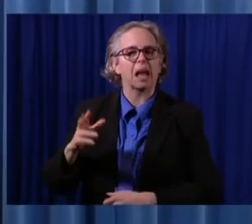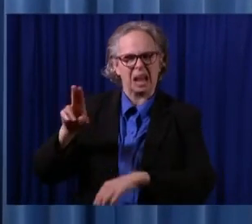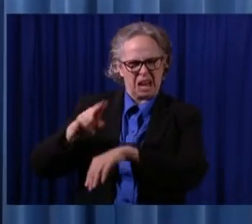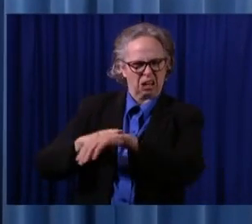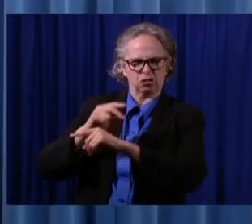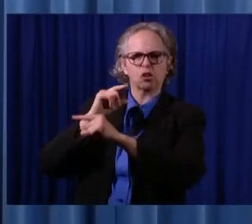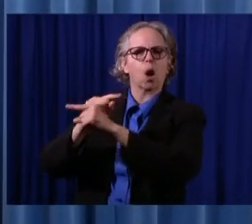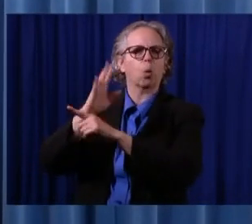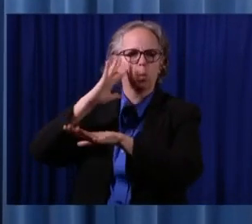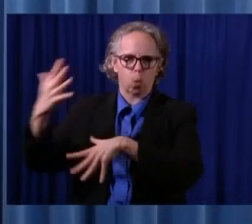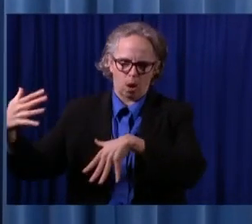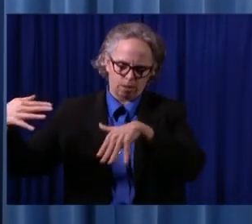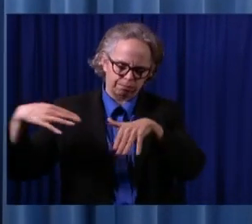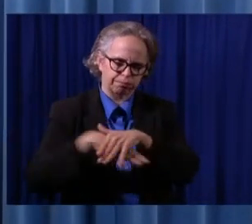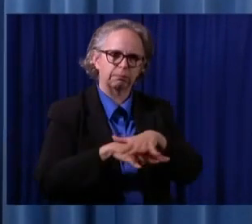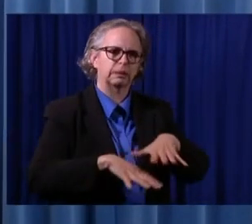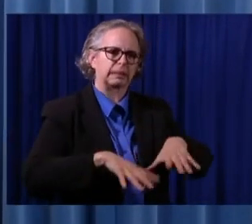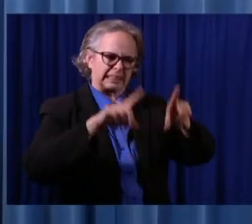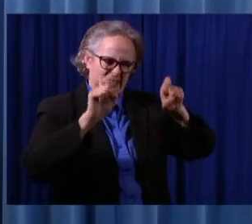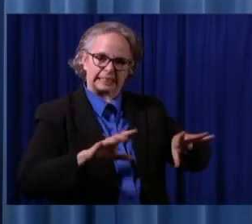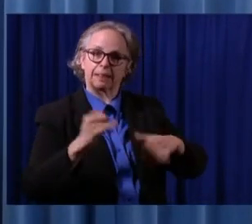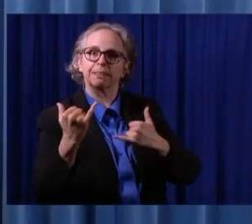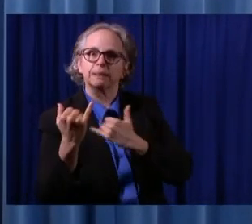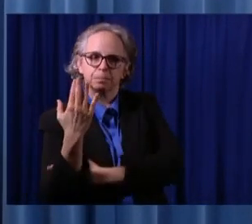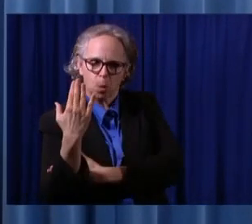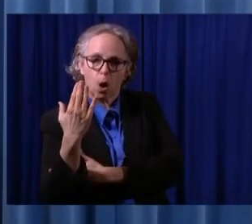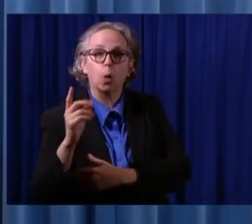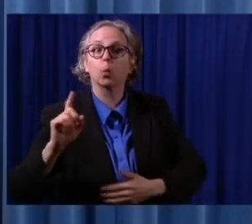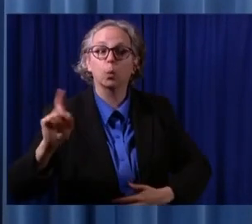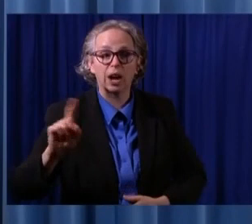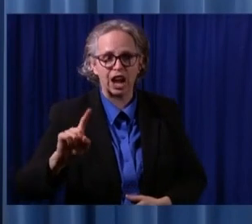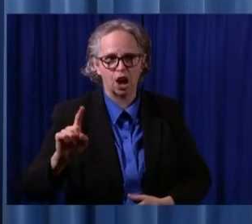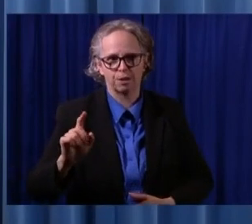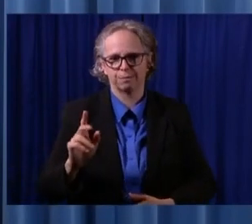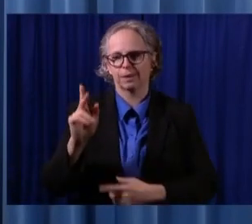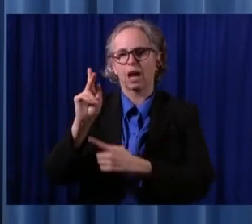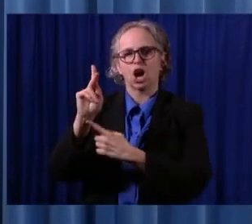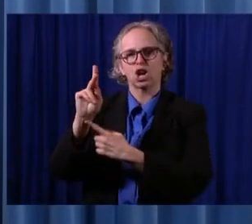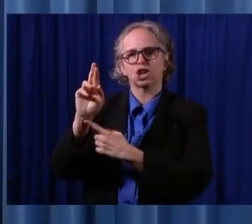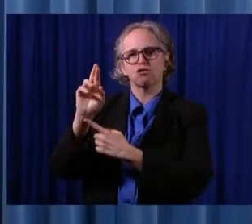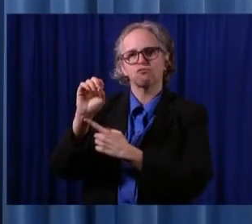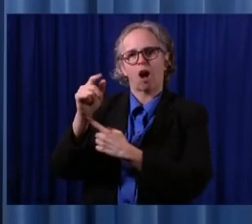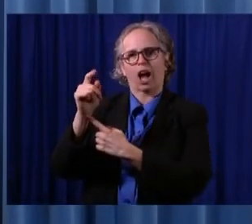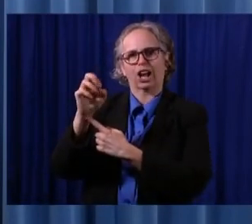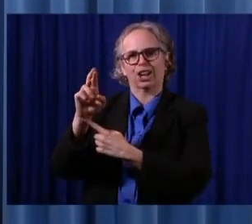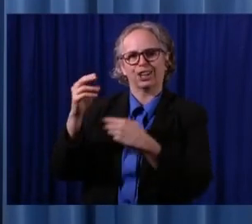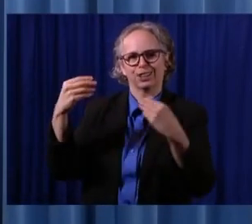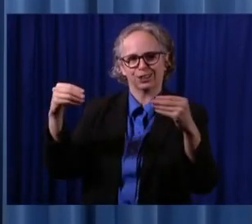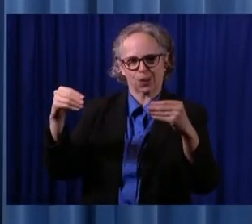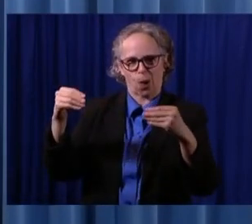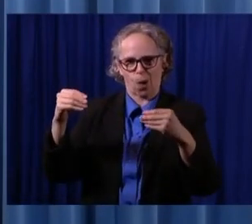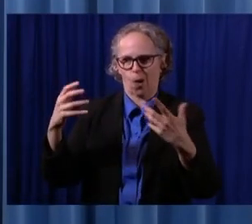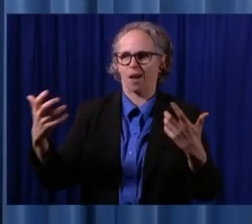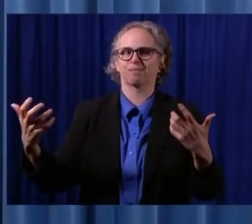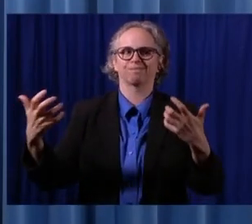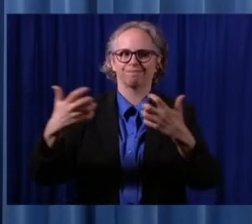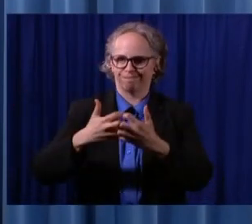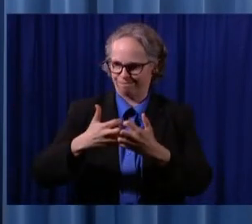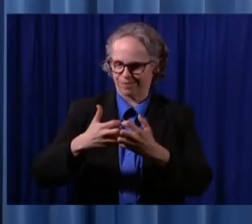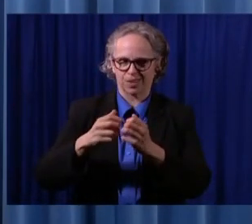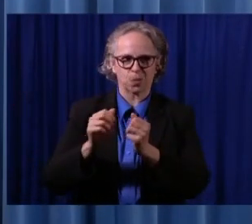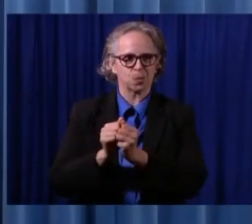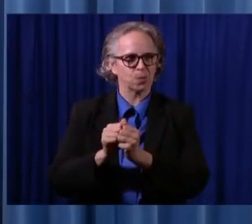Just this morning, the Ohio National Guard and Kroger teamed up to provide pop-up testing to anyone at the Department of Public Safety, which is